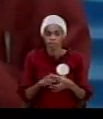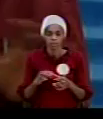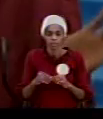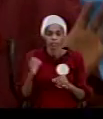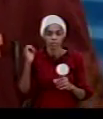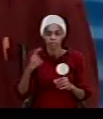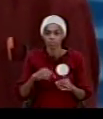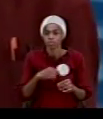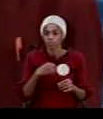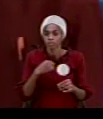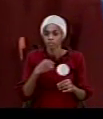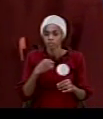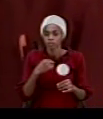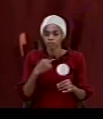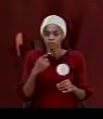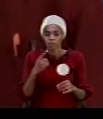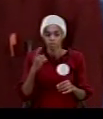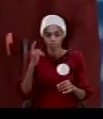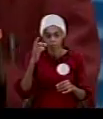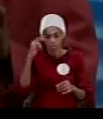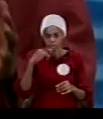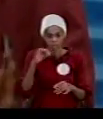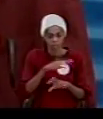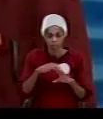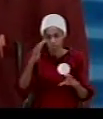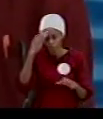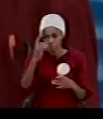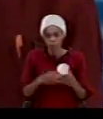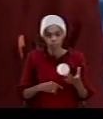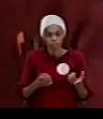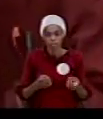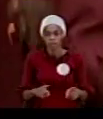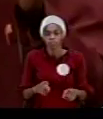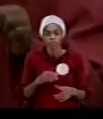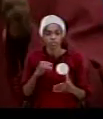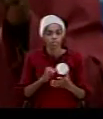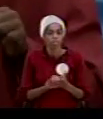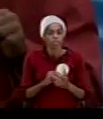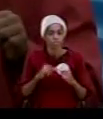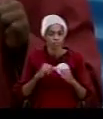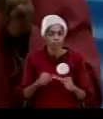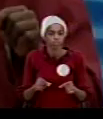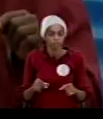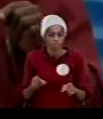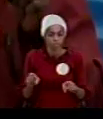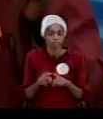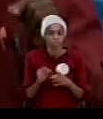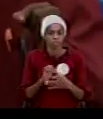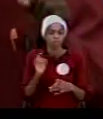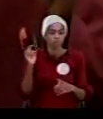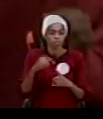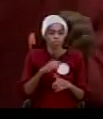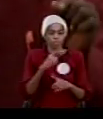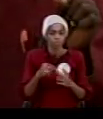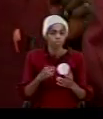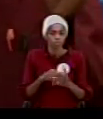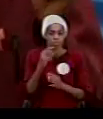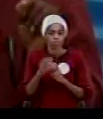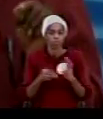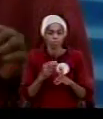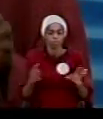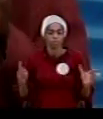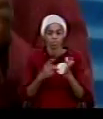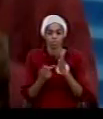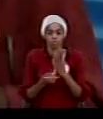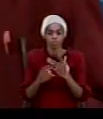she don't know what happened over her. So that thing continues like that until when this global crusade was come on.